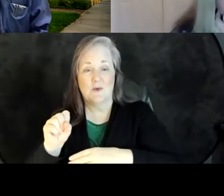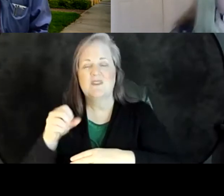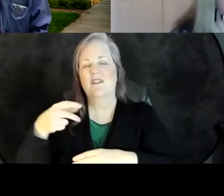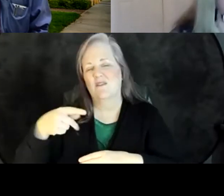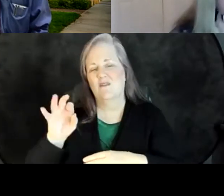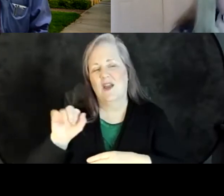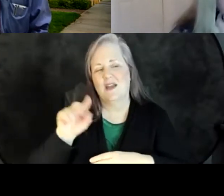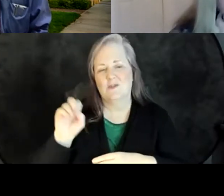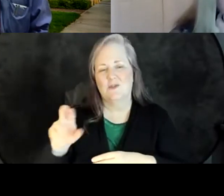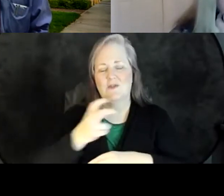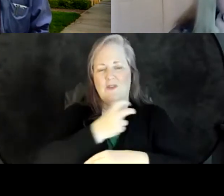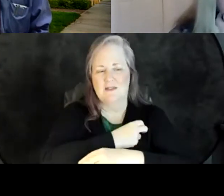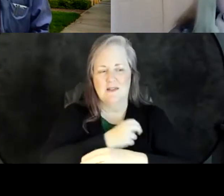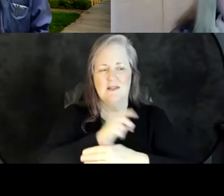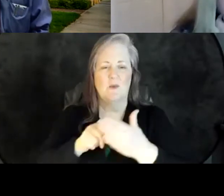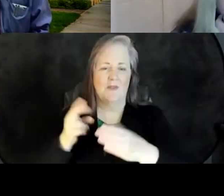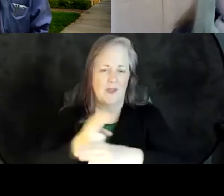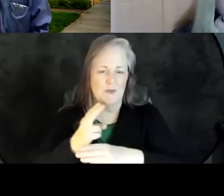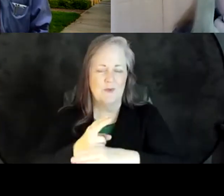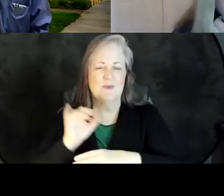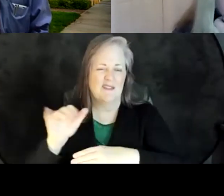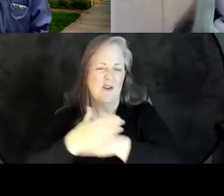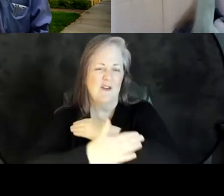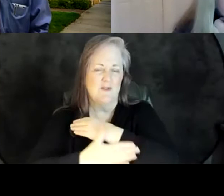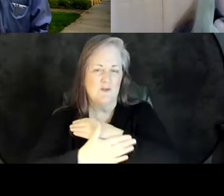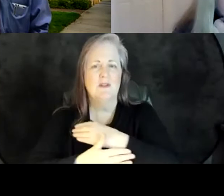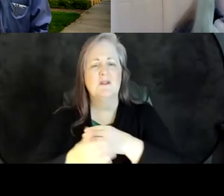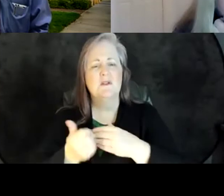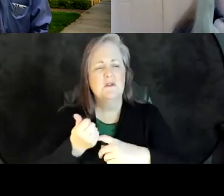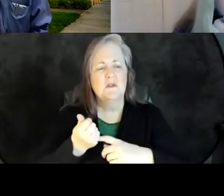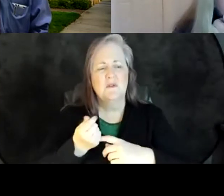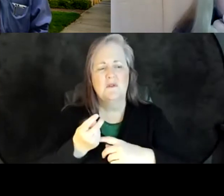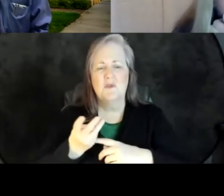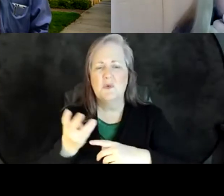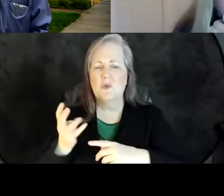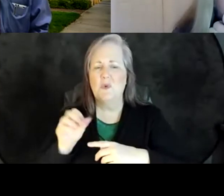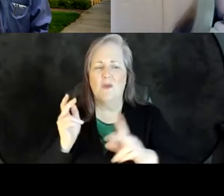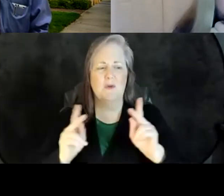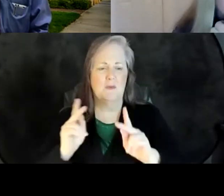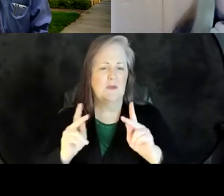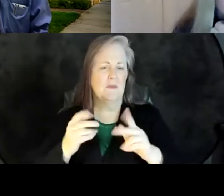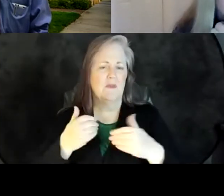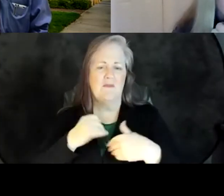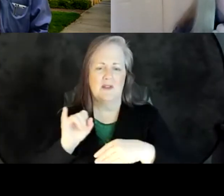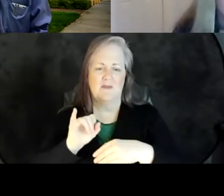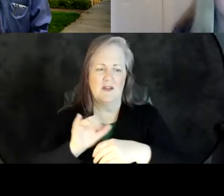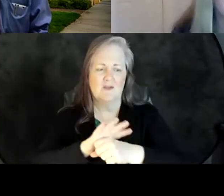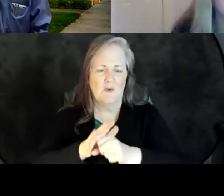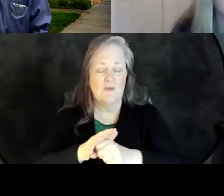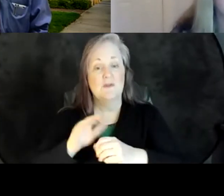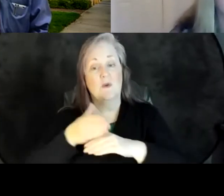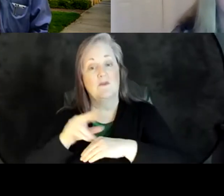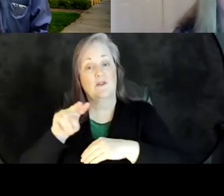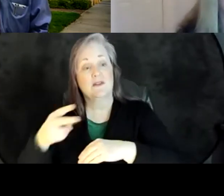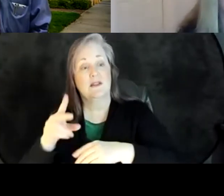and that's what they used in that country, there were very few other people infected. And after the second dose,